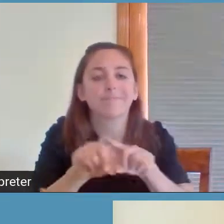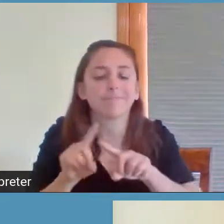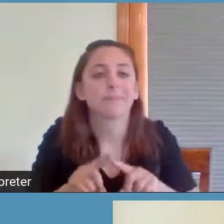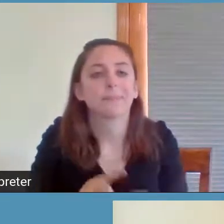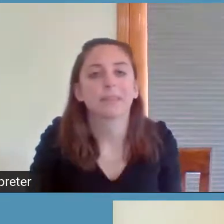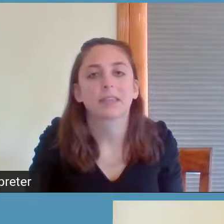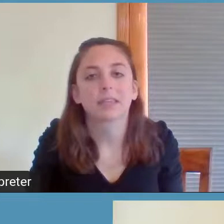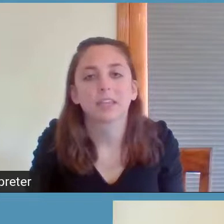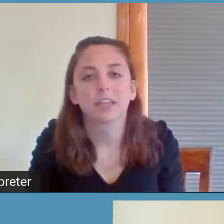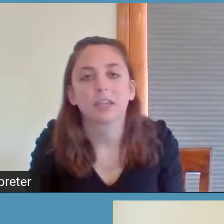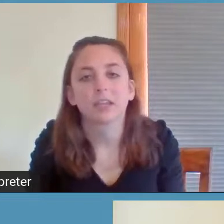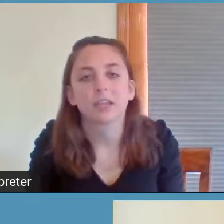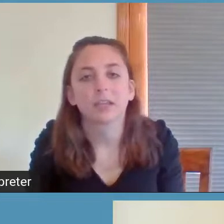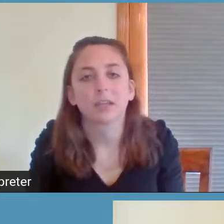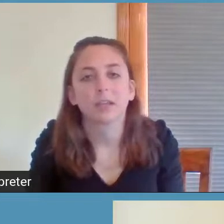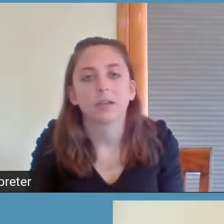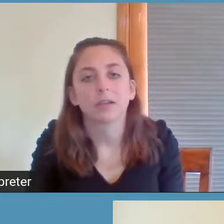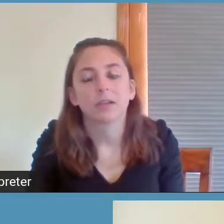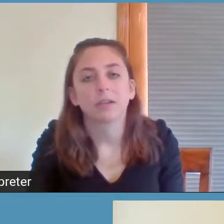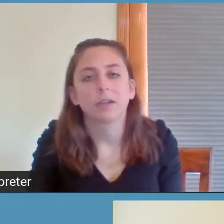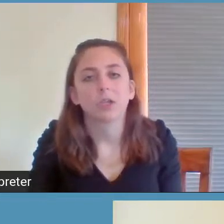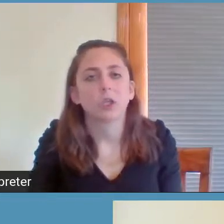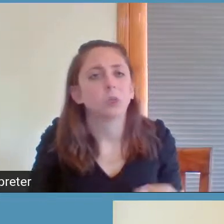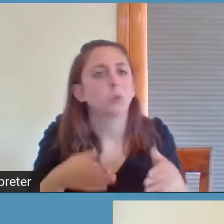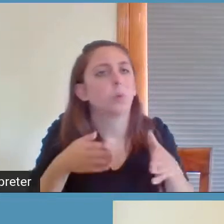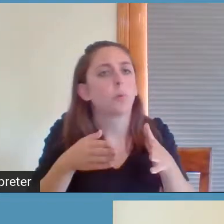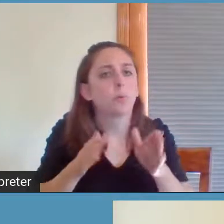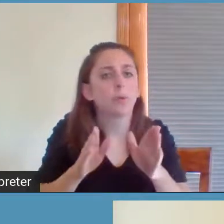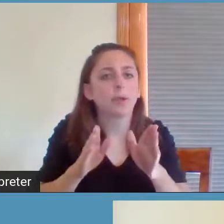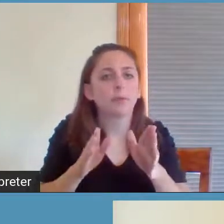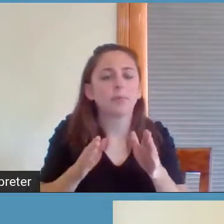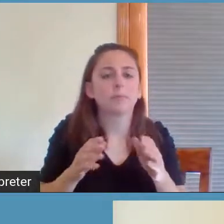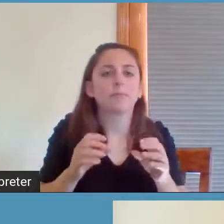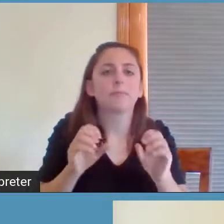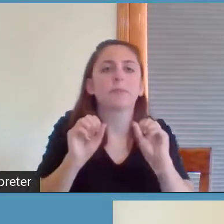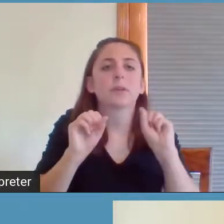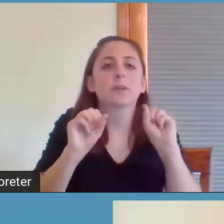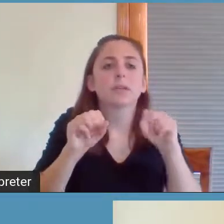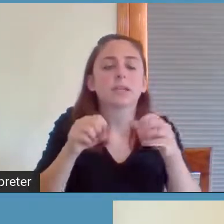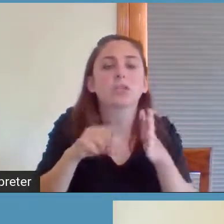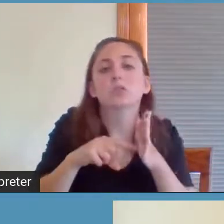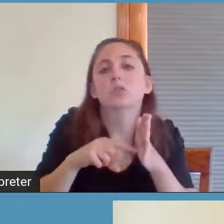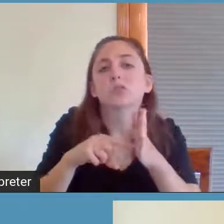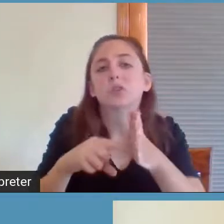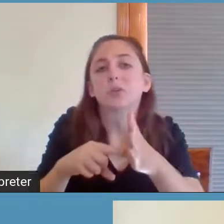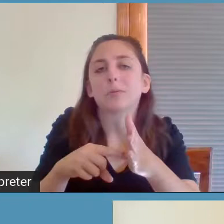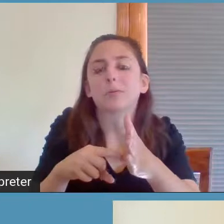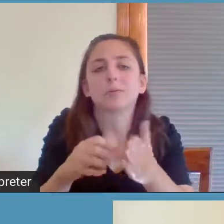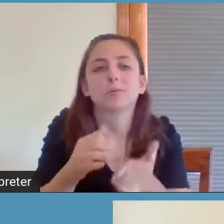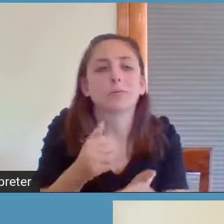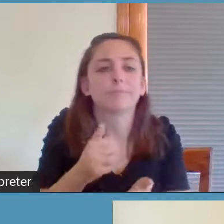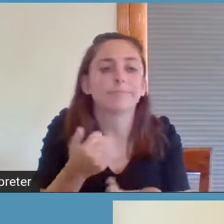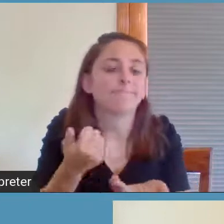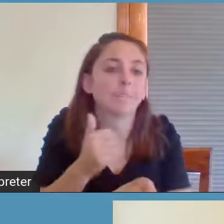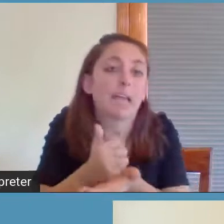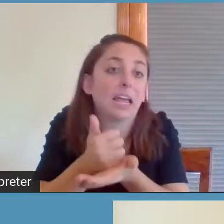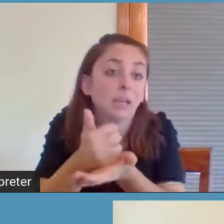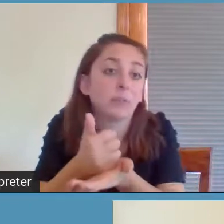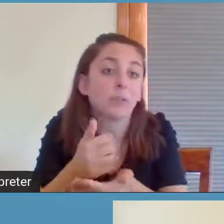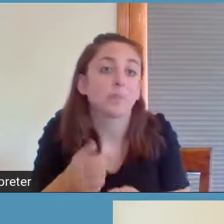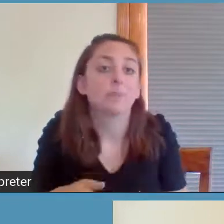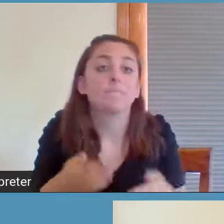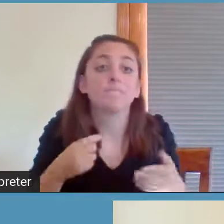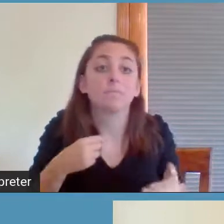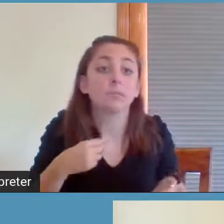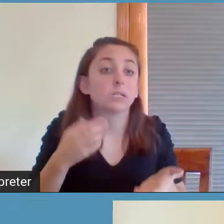And is there a way that we can direct them towards something that would help them or prime them on that? My suggestion